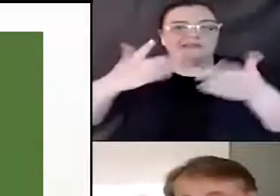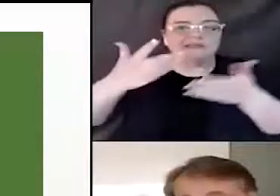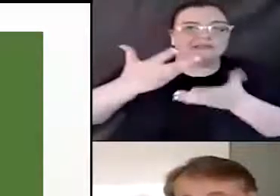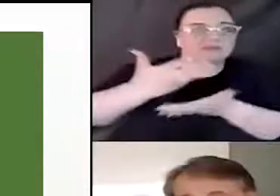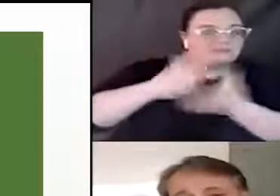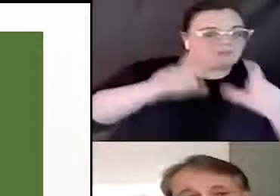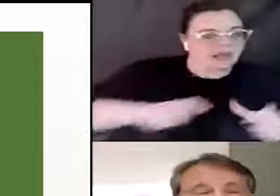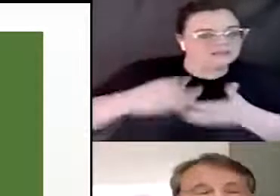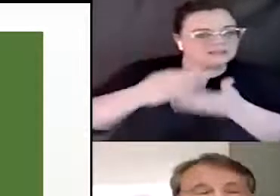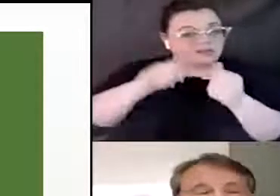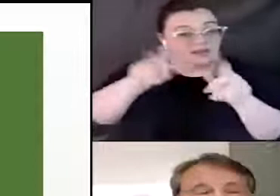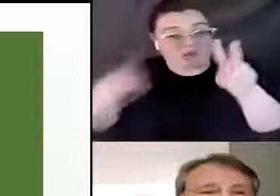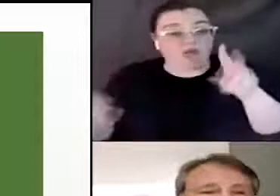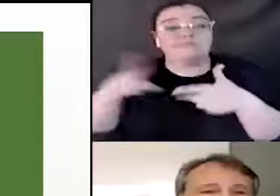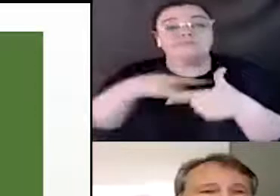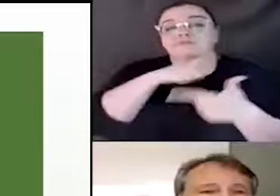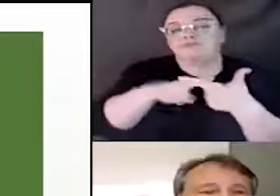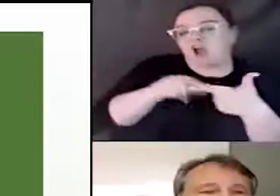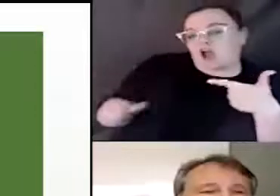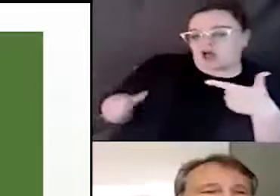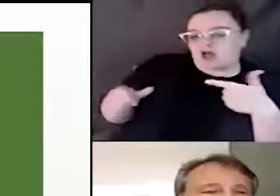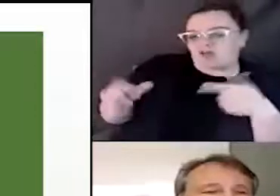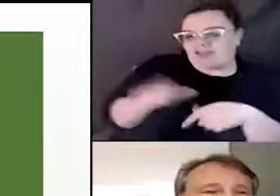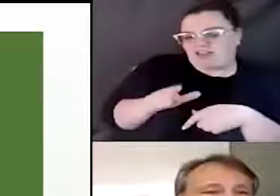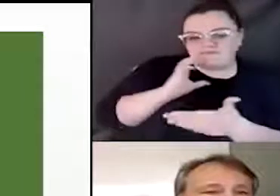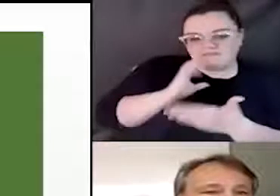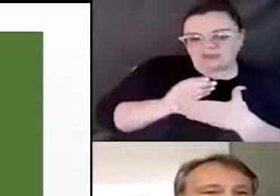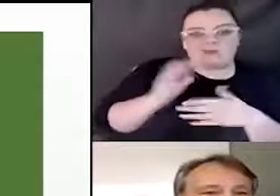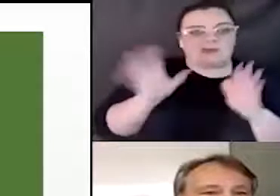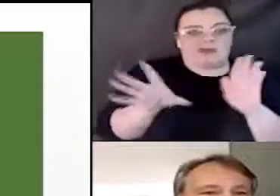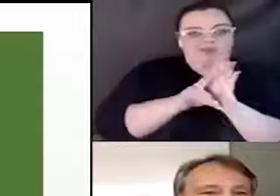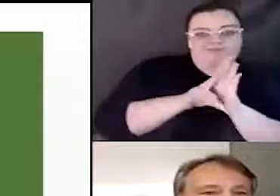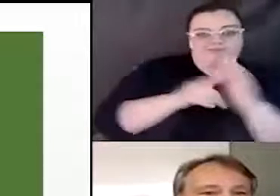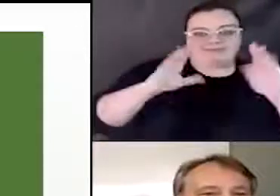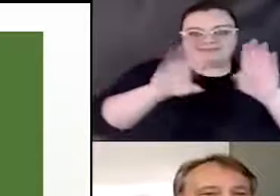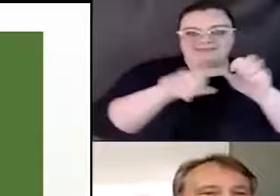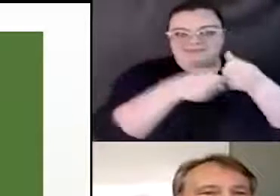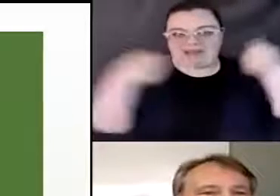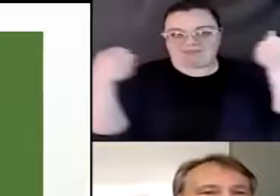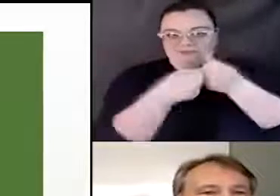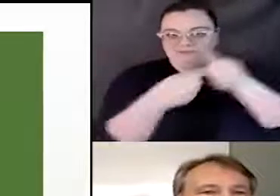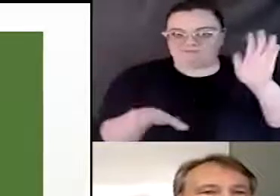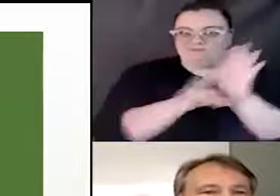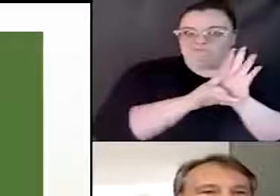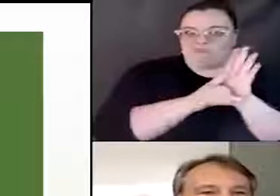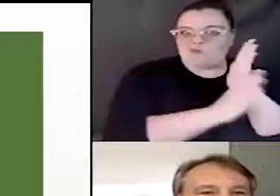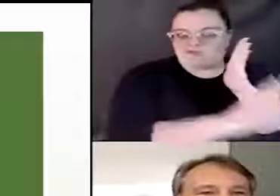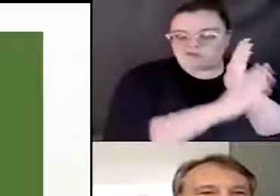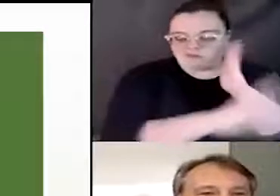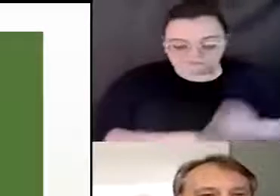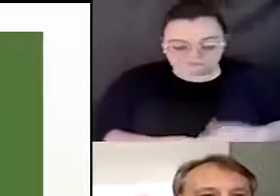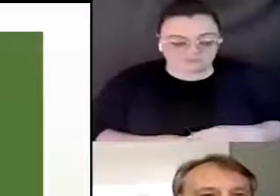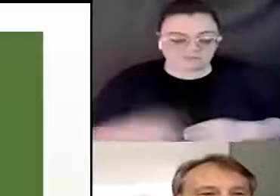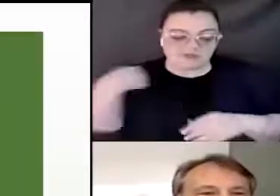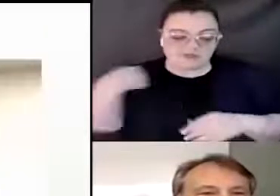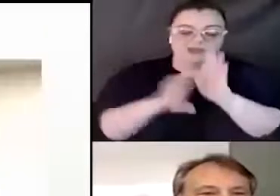we're securing cabinets to the stud walls. So new opportunities that came up was a partnership with the Senior Center.